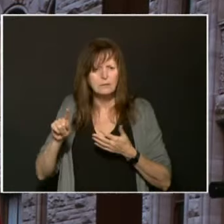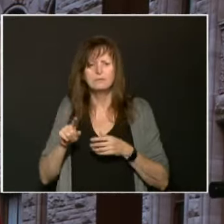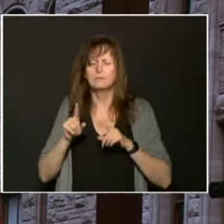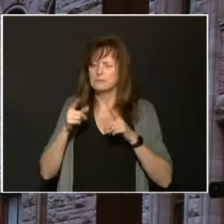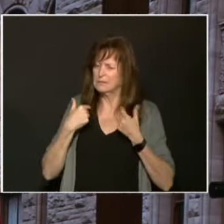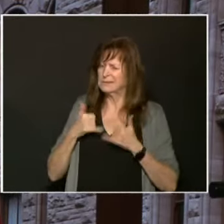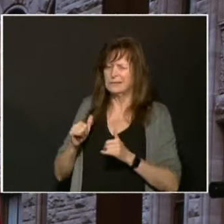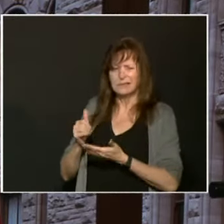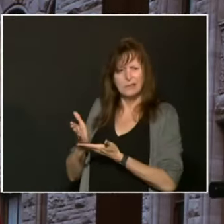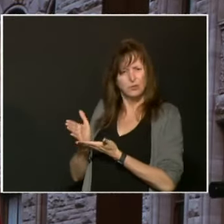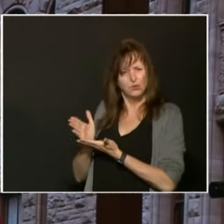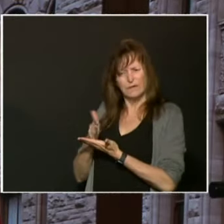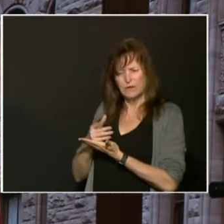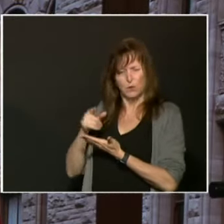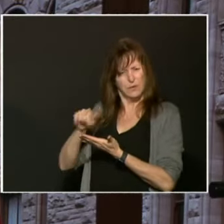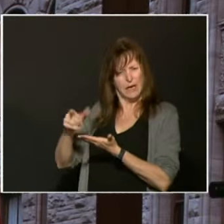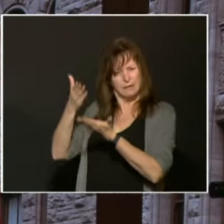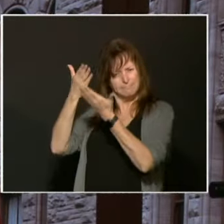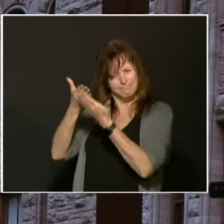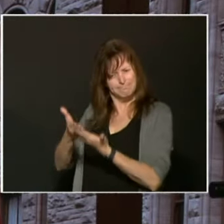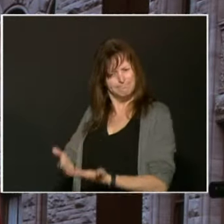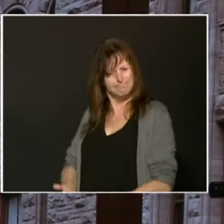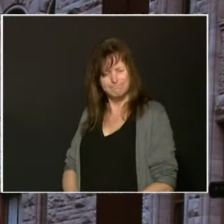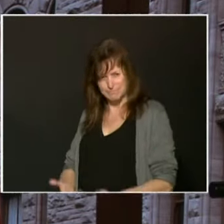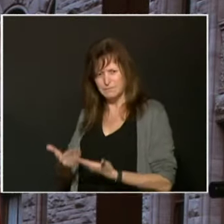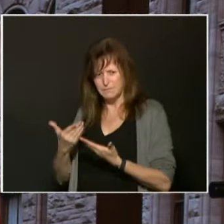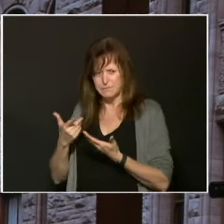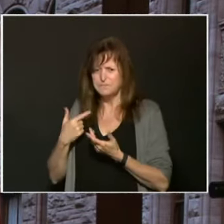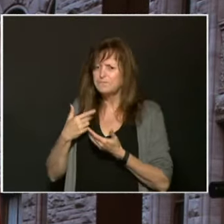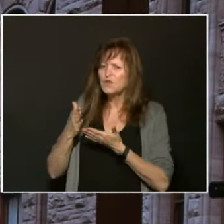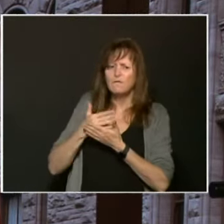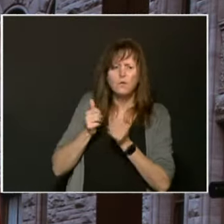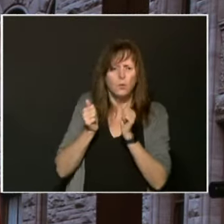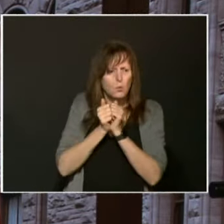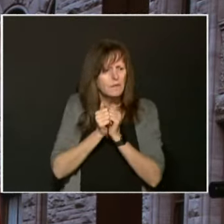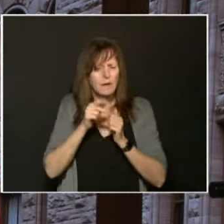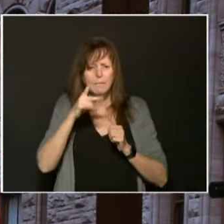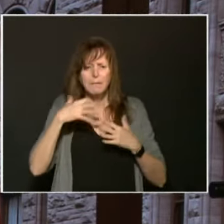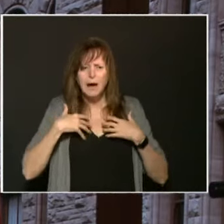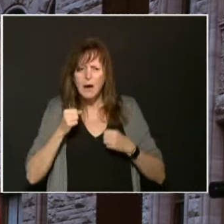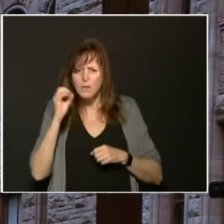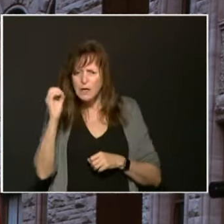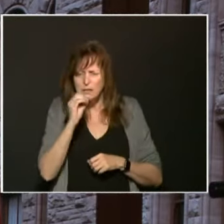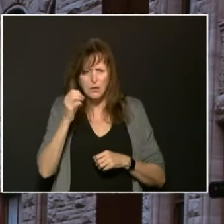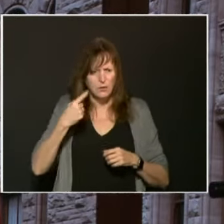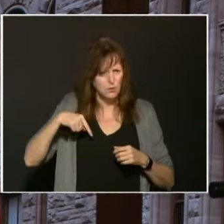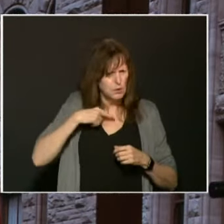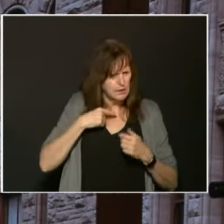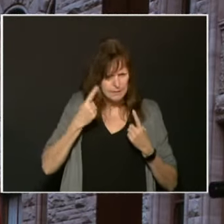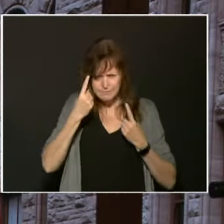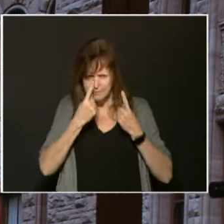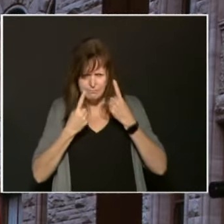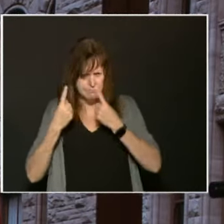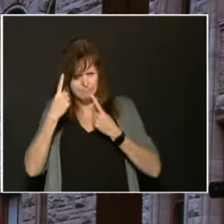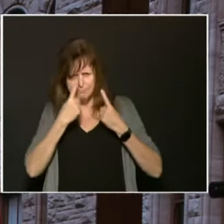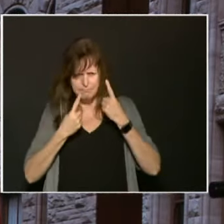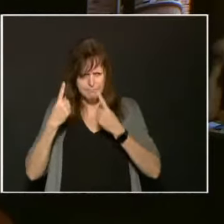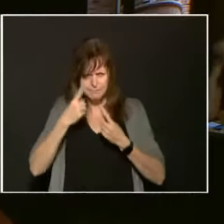Health Ontario and actively considering the intervals for those individuals.